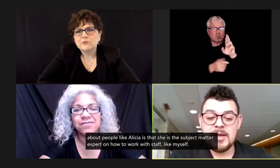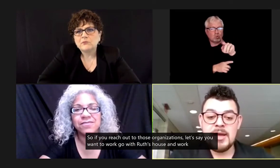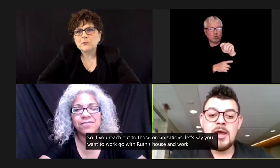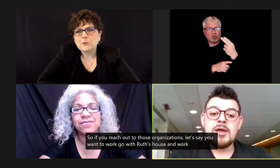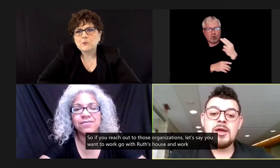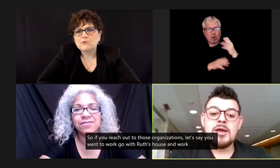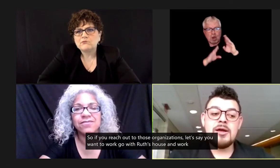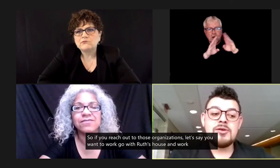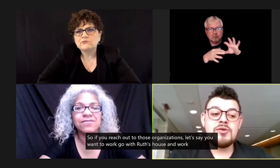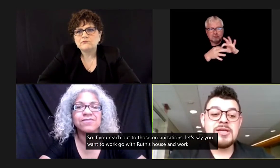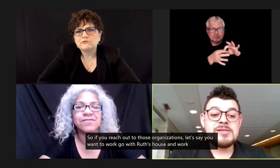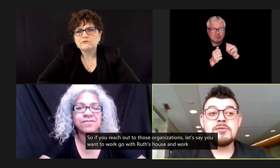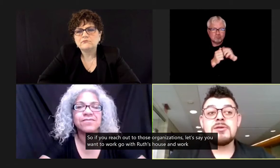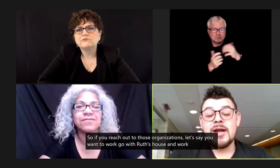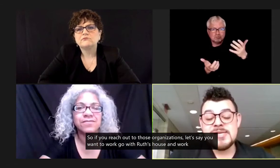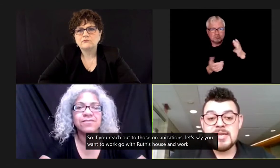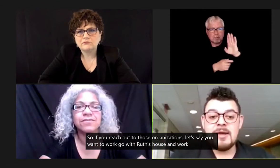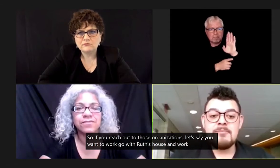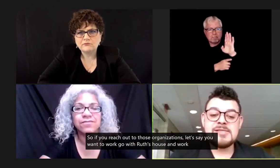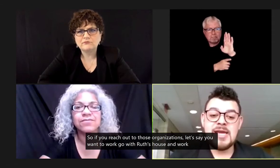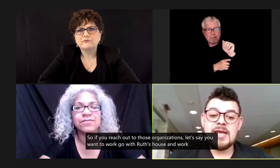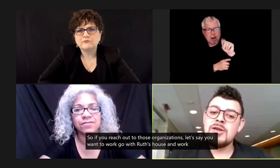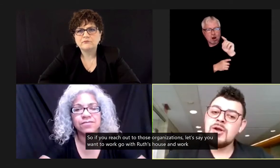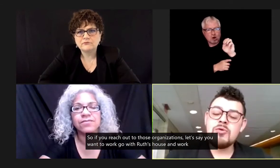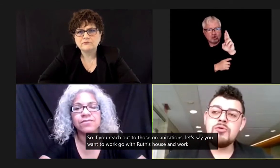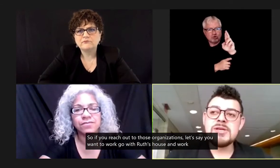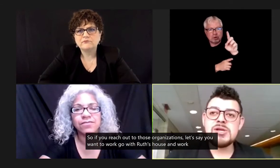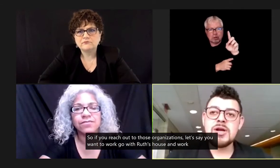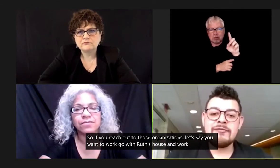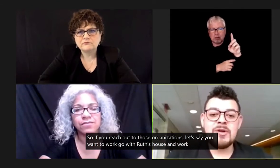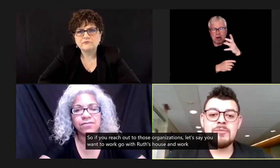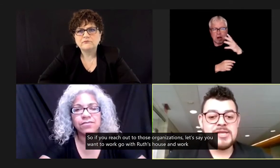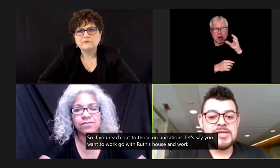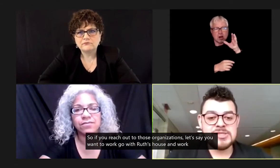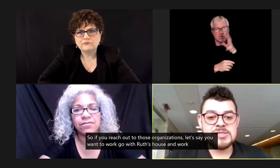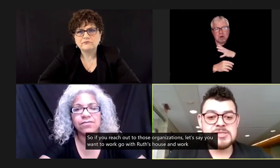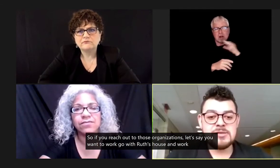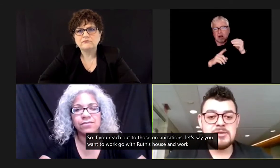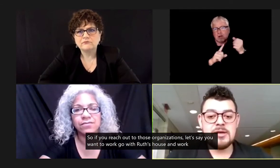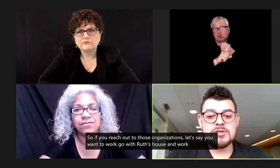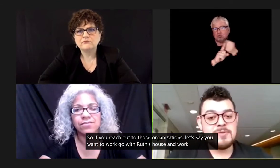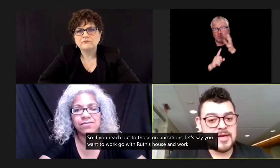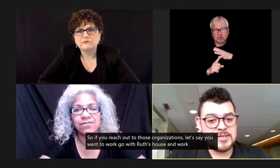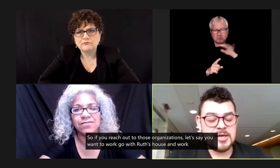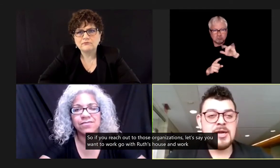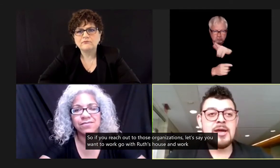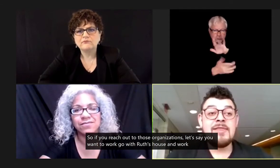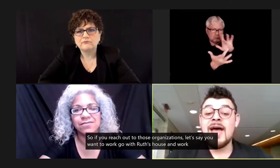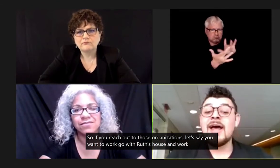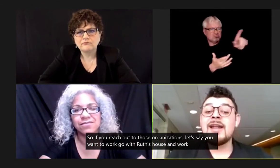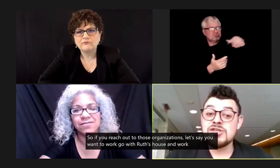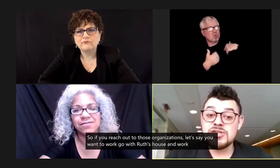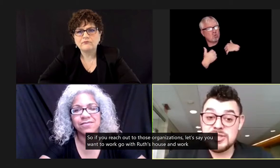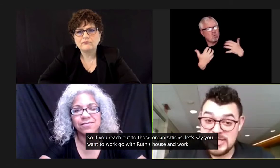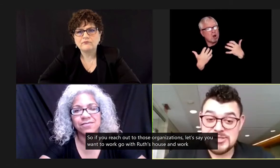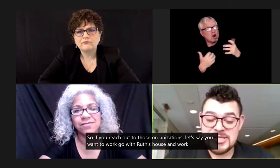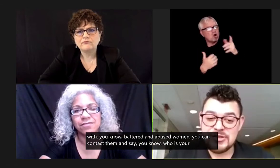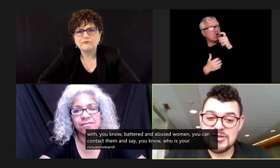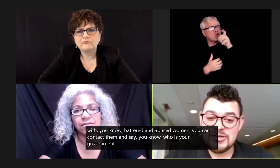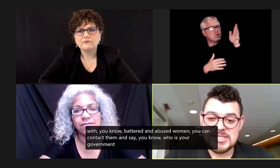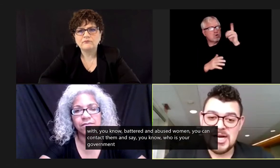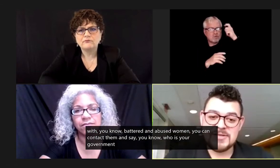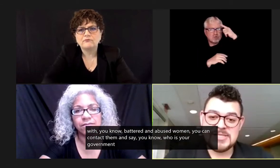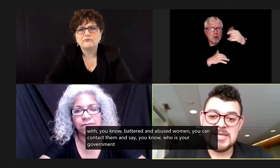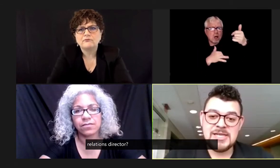women, you can contact them and say, who is your government relations director? And that is